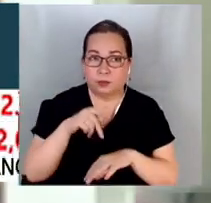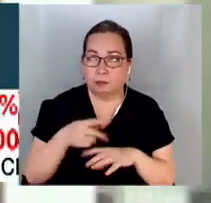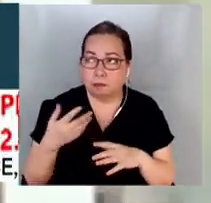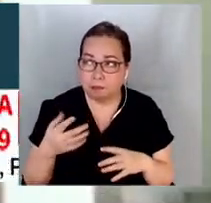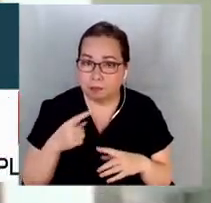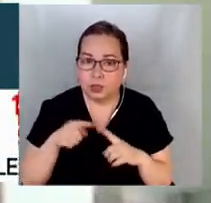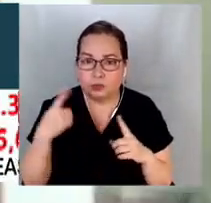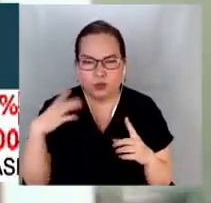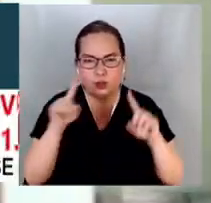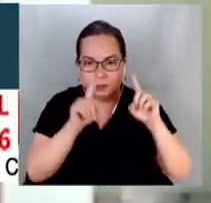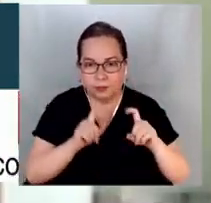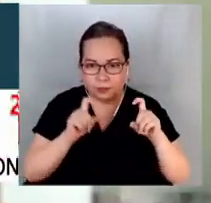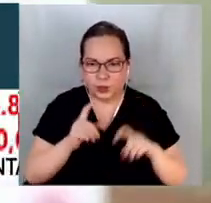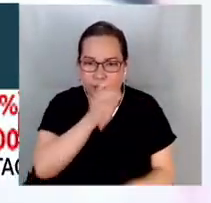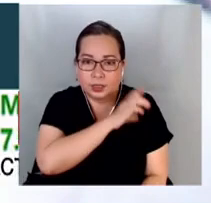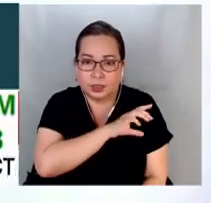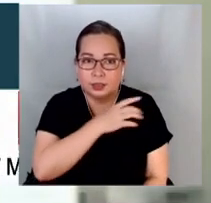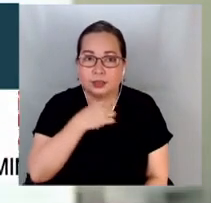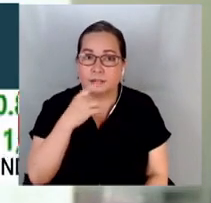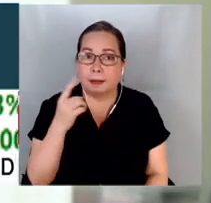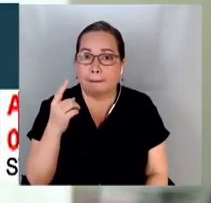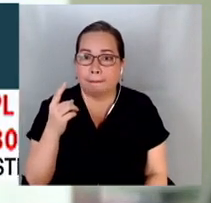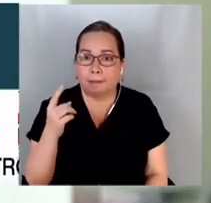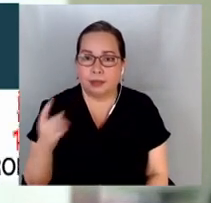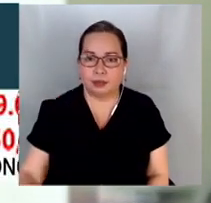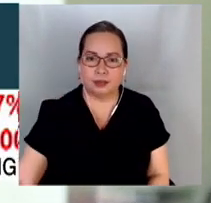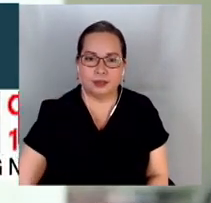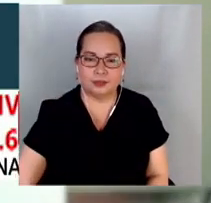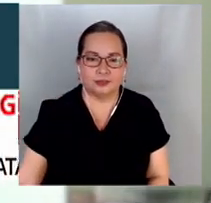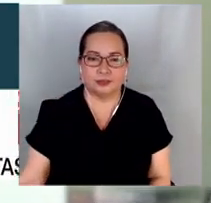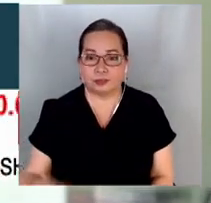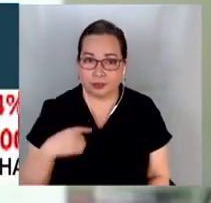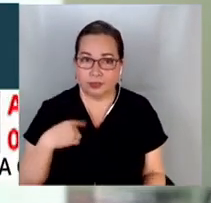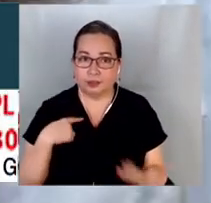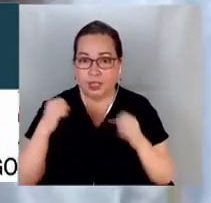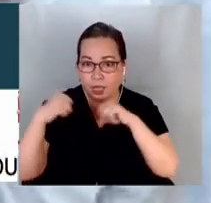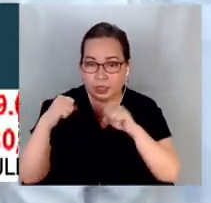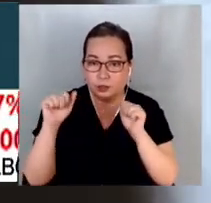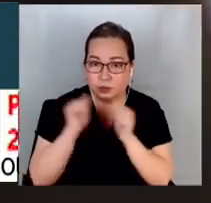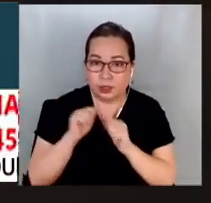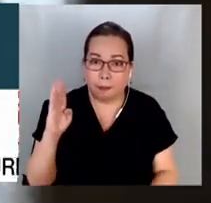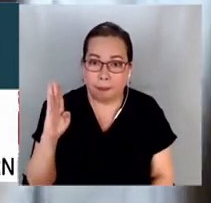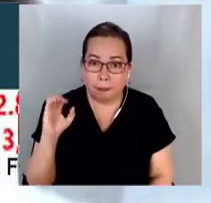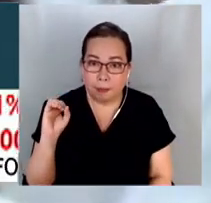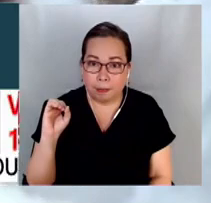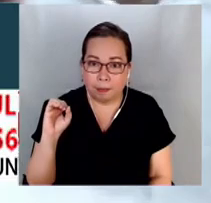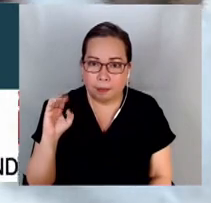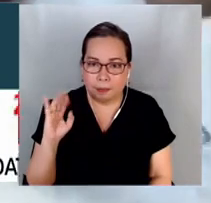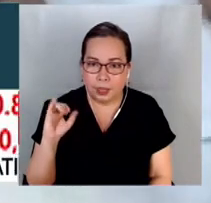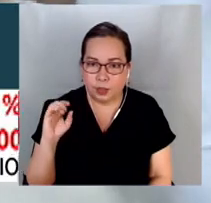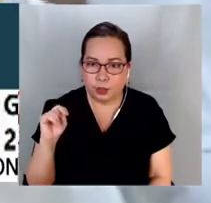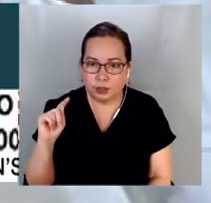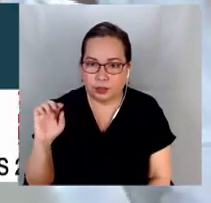clinical trials. IP Biotech and Ambika International, which have an exclusive agreement with Bharat Biotech to